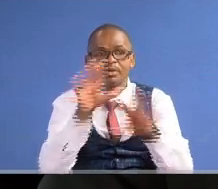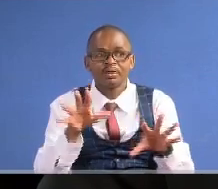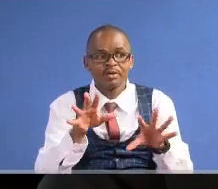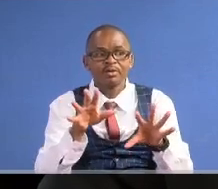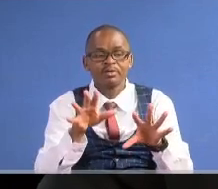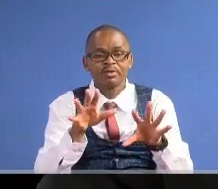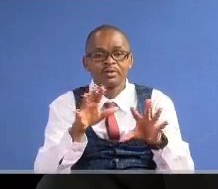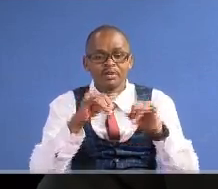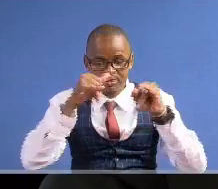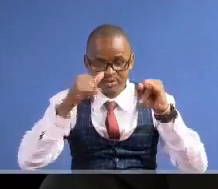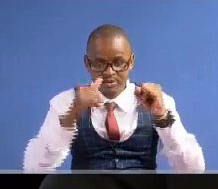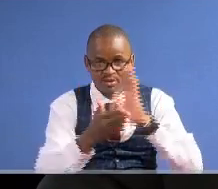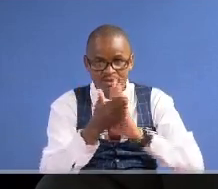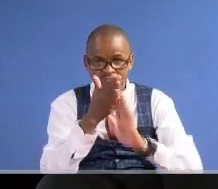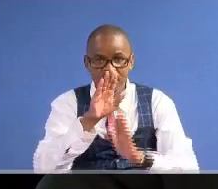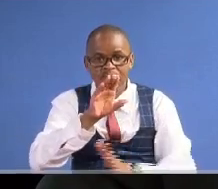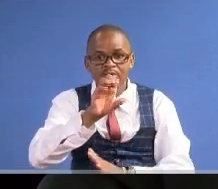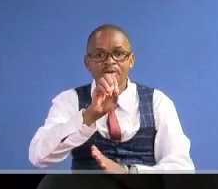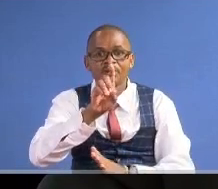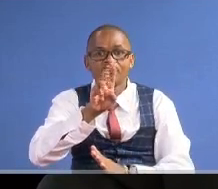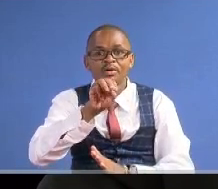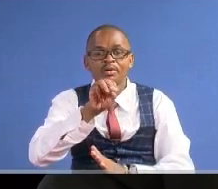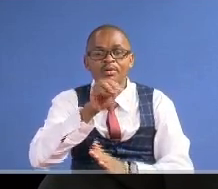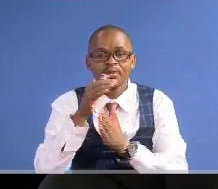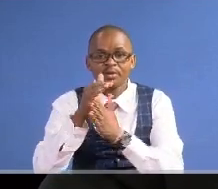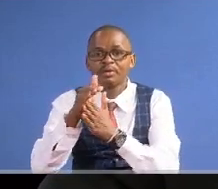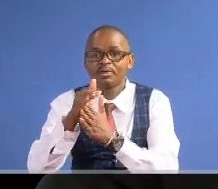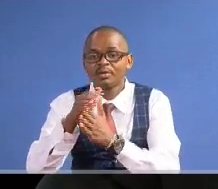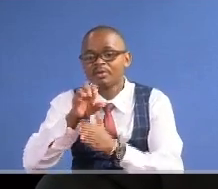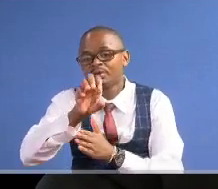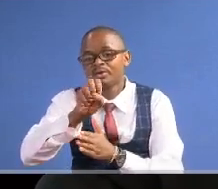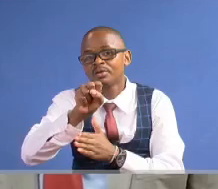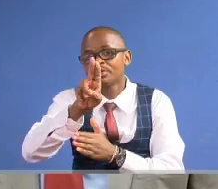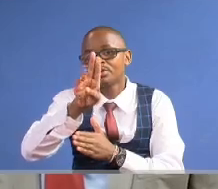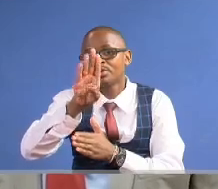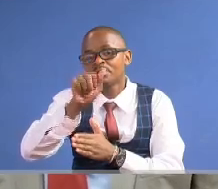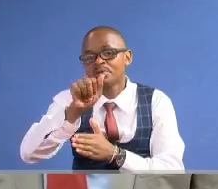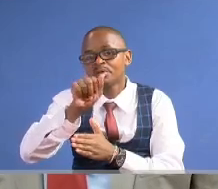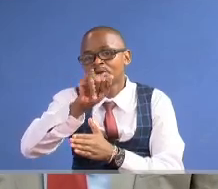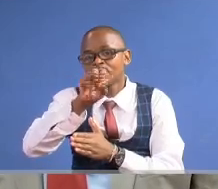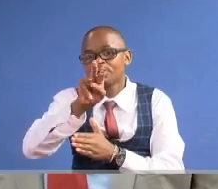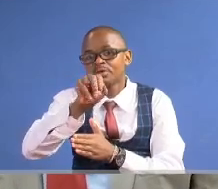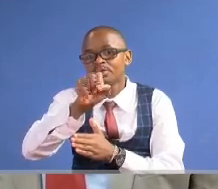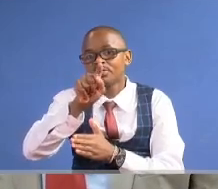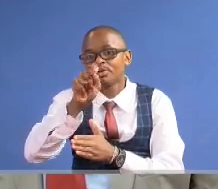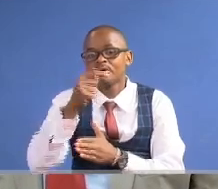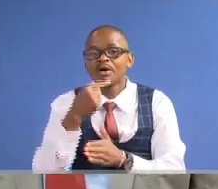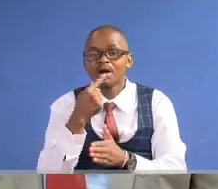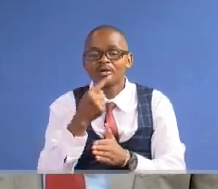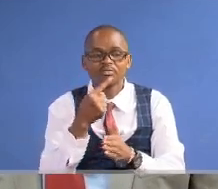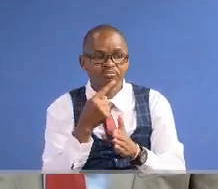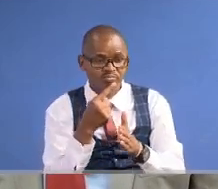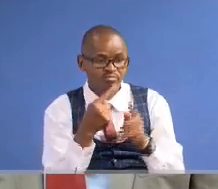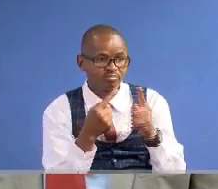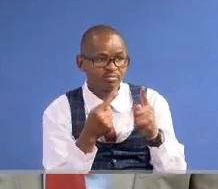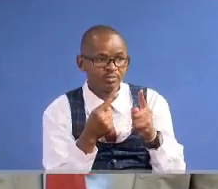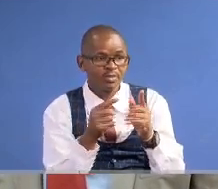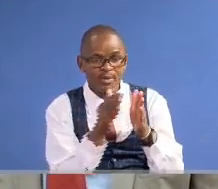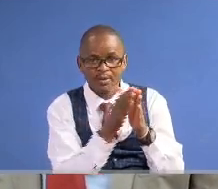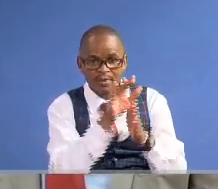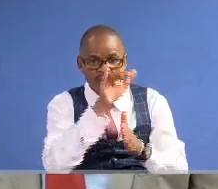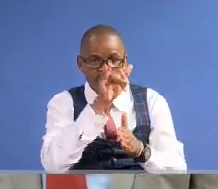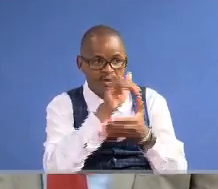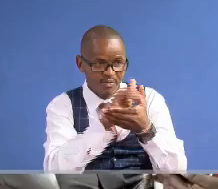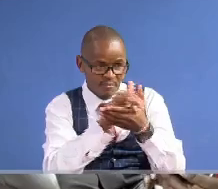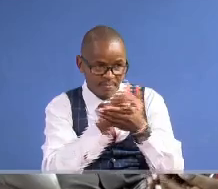quick rejoinder, ODM members of parliament, led by Suba East MP Jeanette Mohammed, have revealed that the narrative by